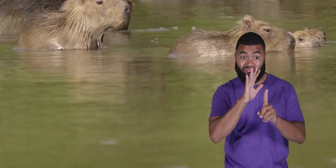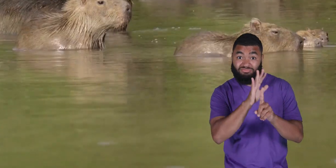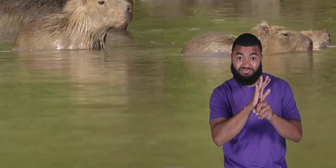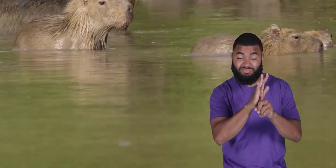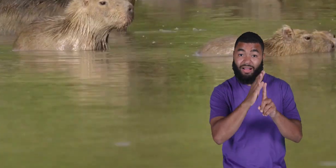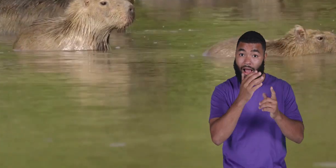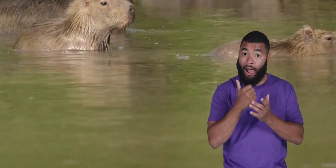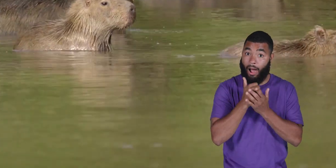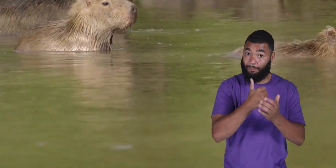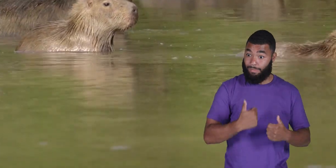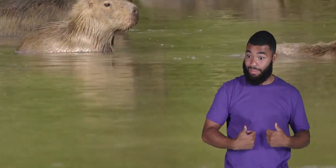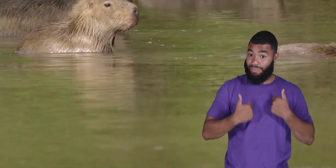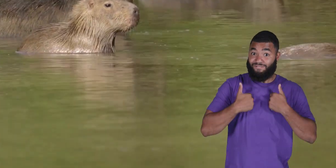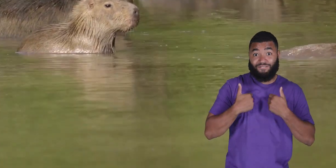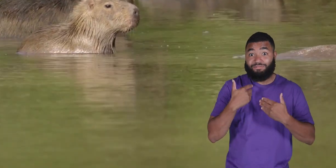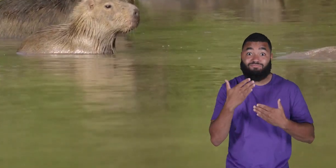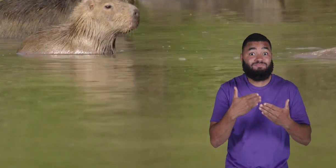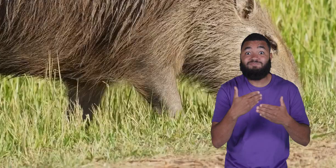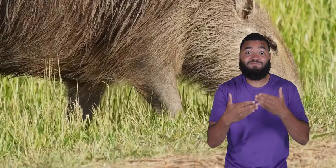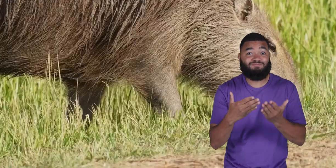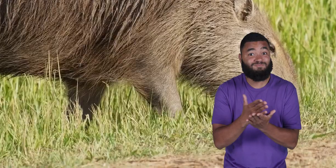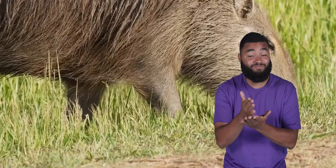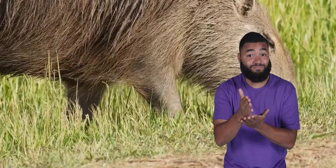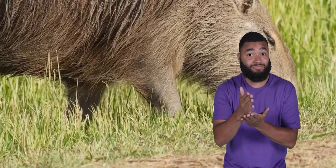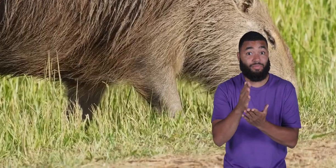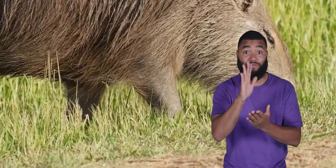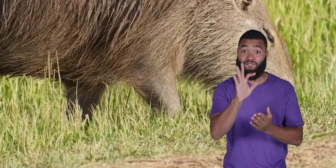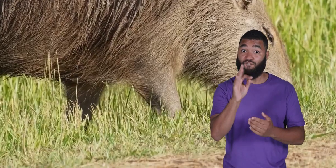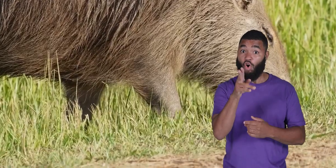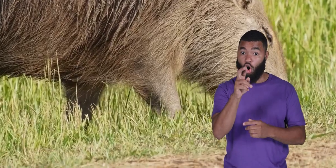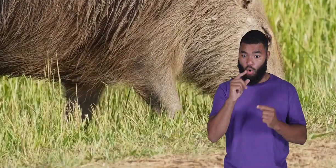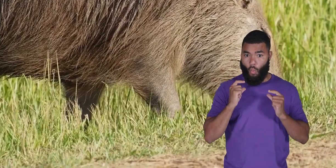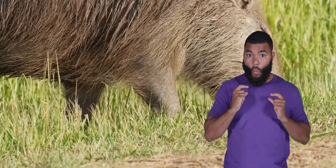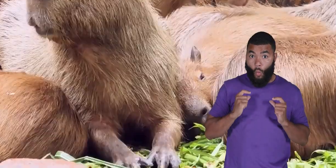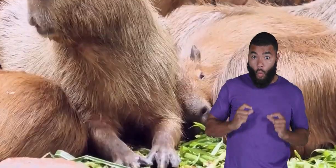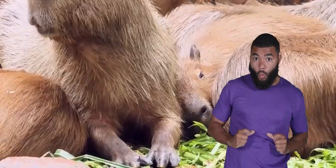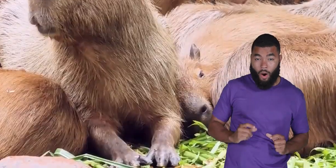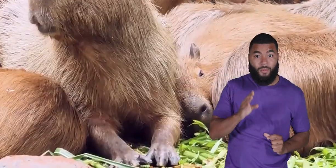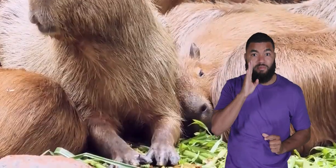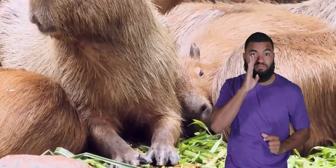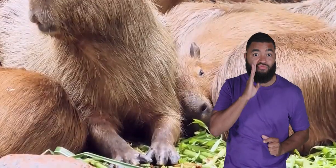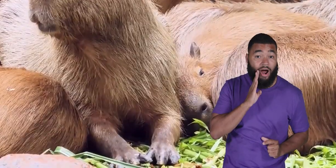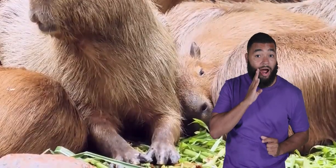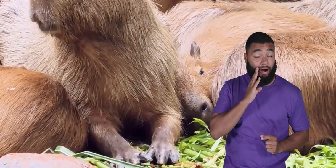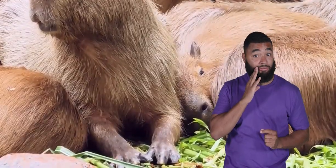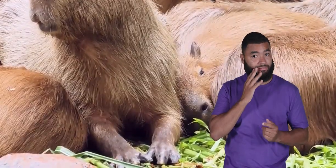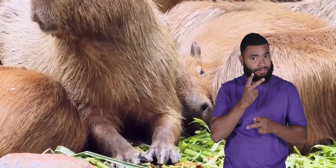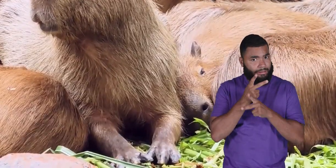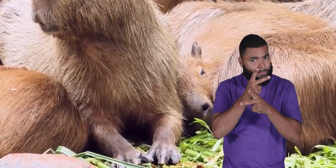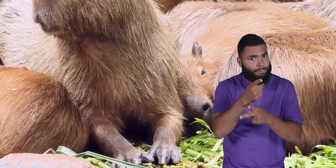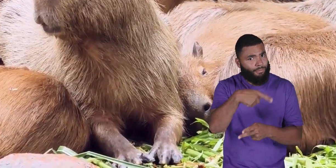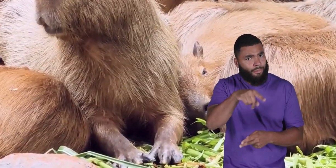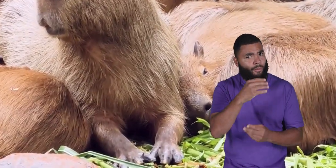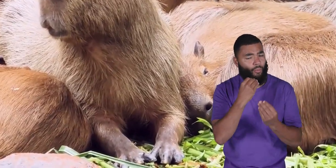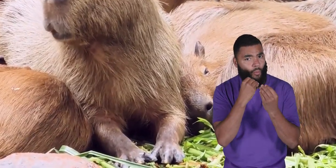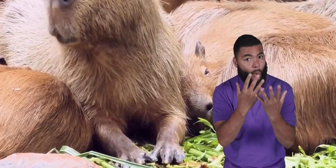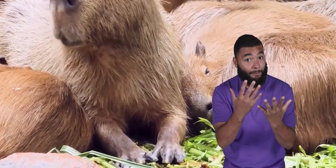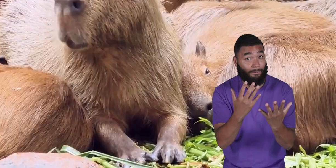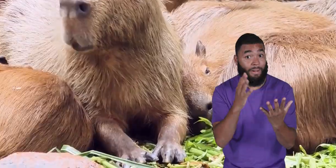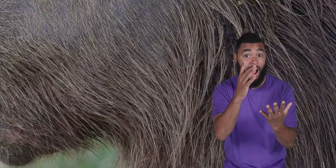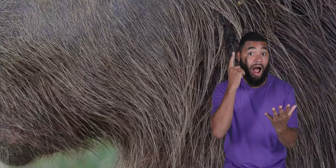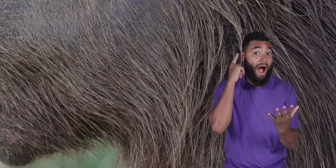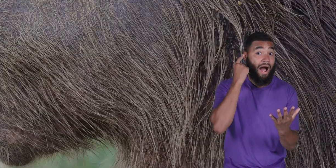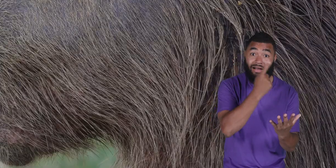that help them live in wet habitats they have short brown fur that helps them blend into their environment and stay